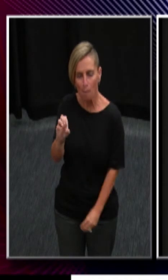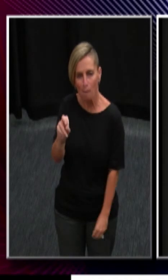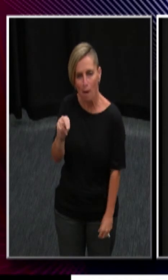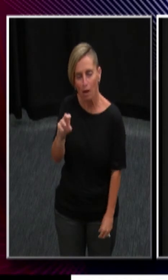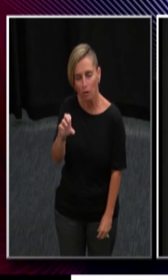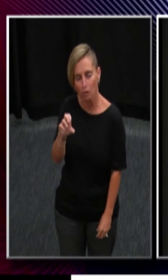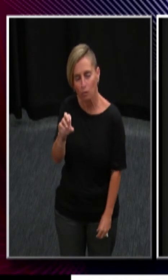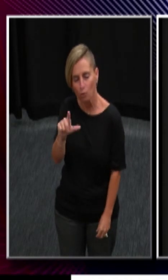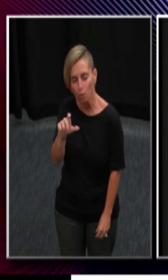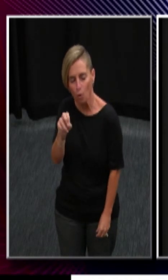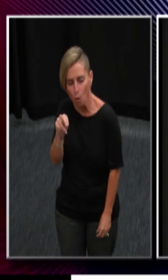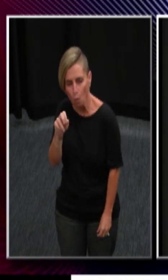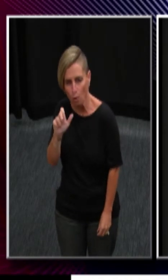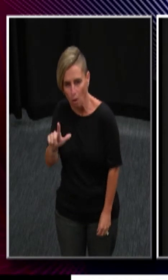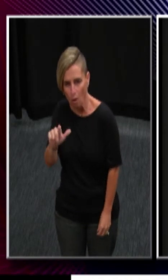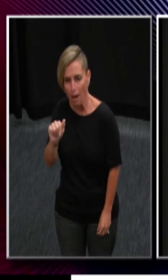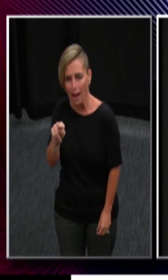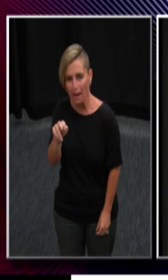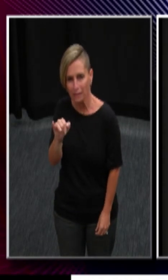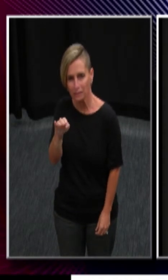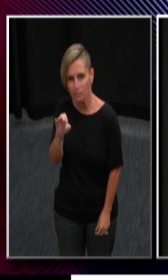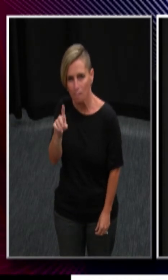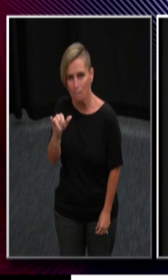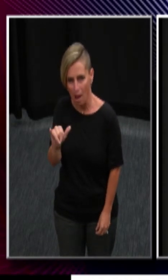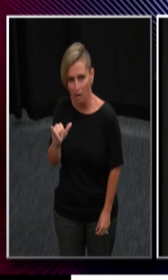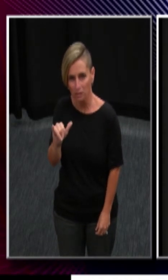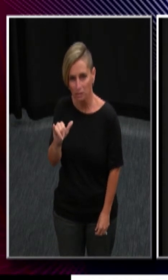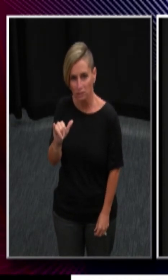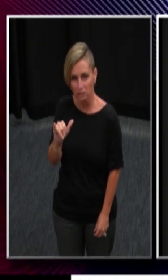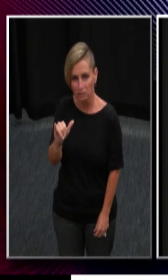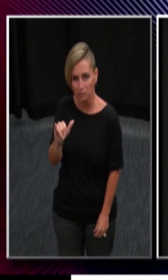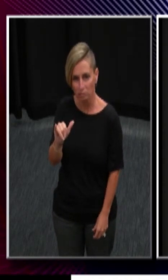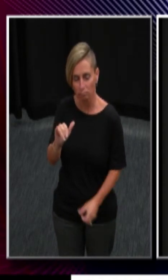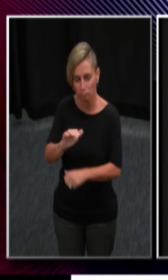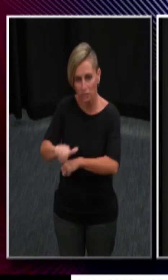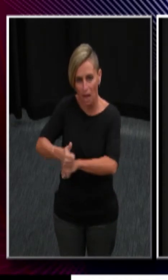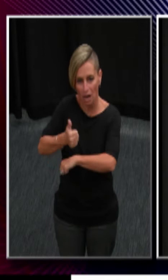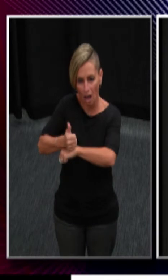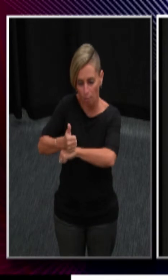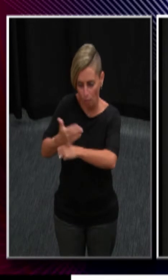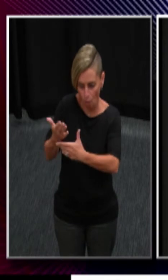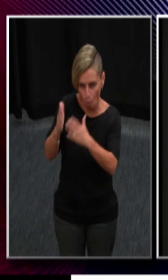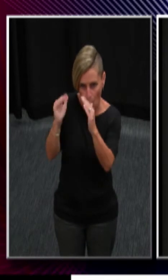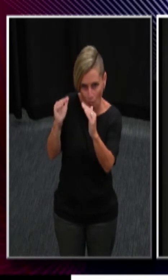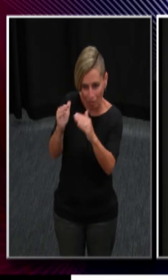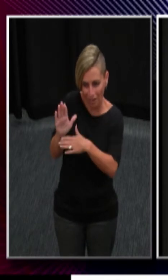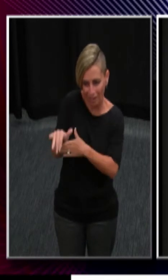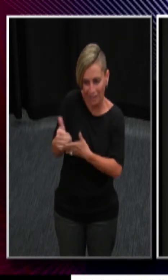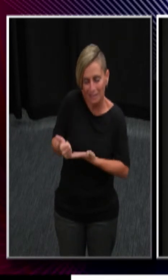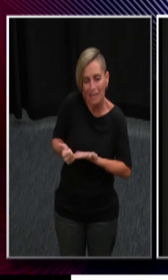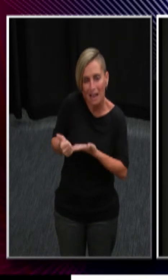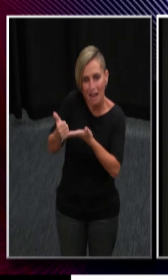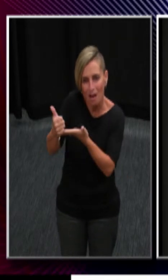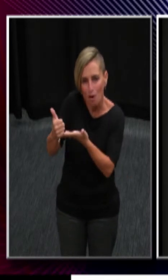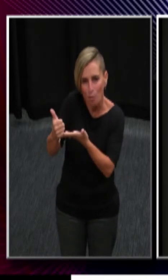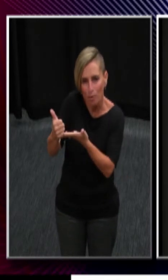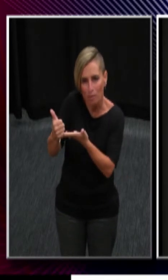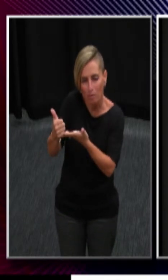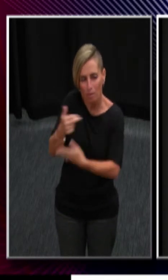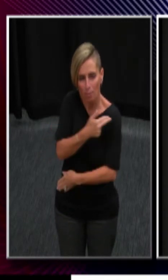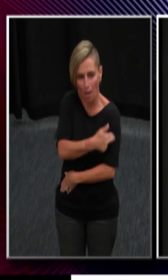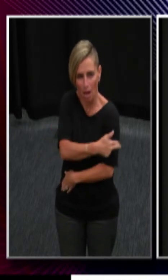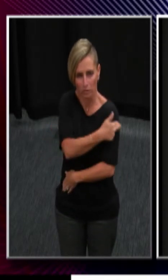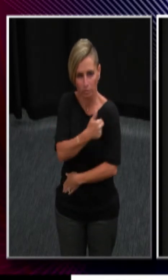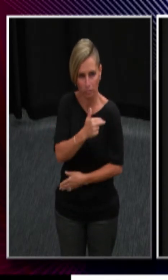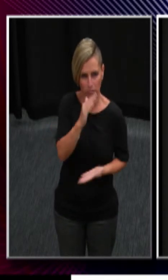road from here, that will help alleviate the burden that the hospitals have been facing, that other medical providers who